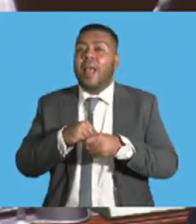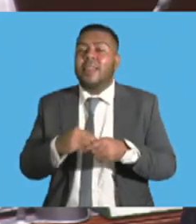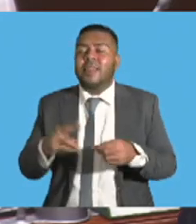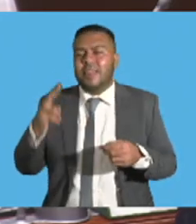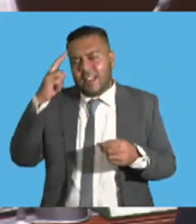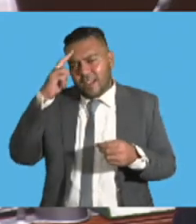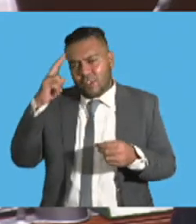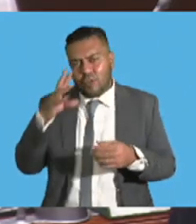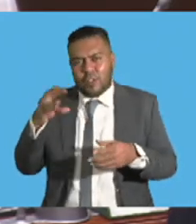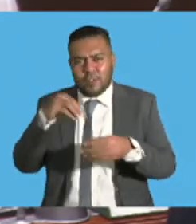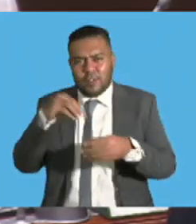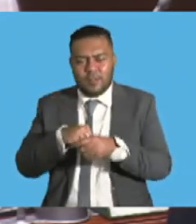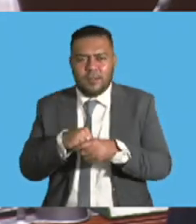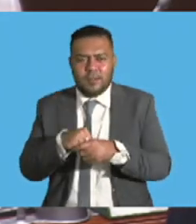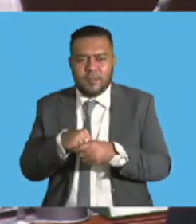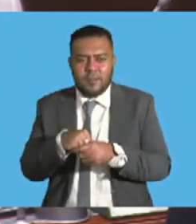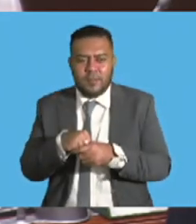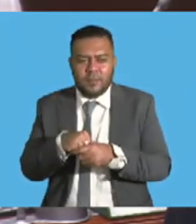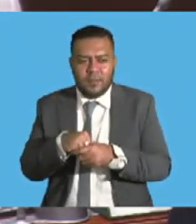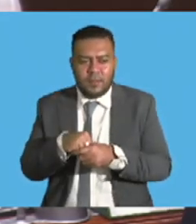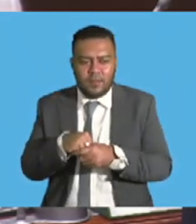Resource Management Council